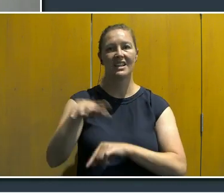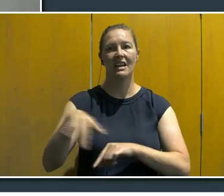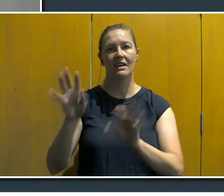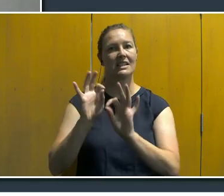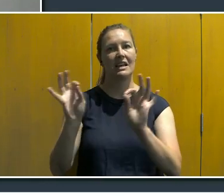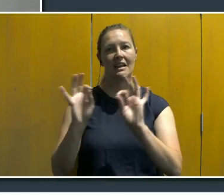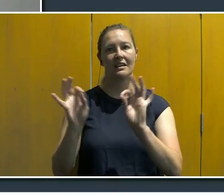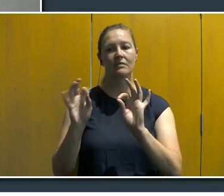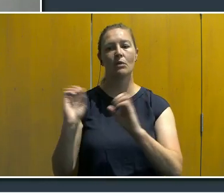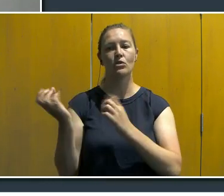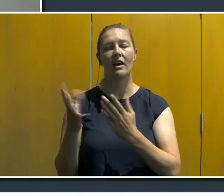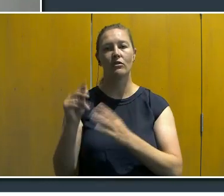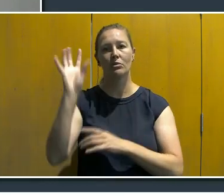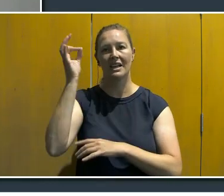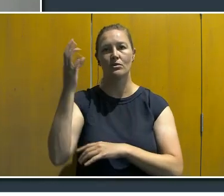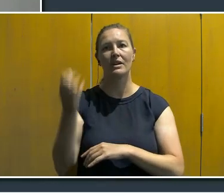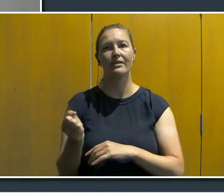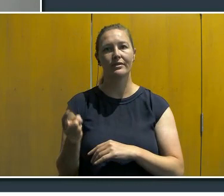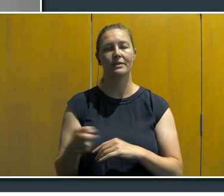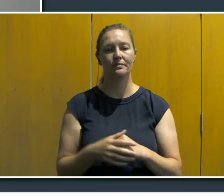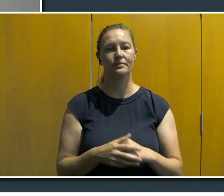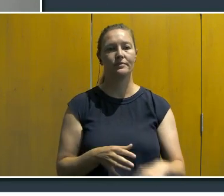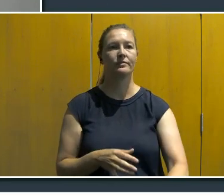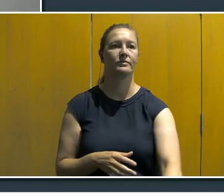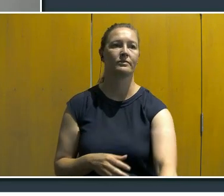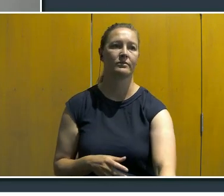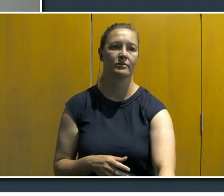get supplied by council.